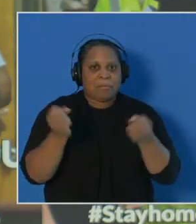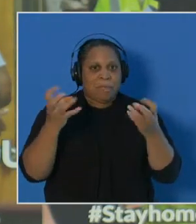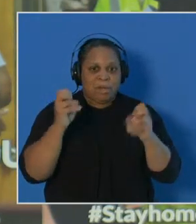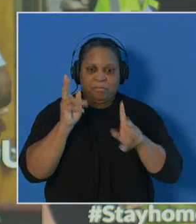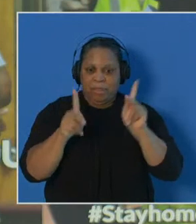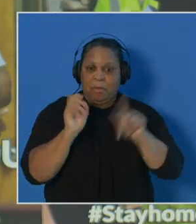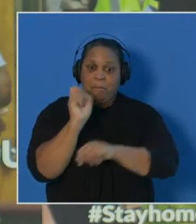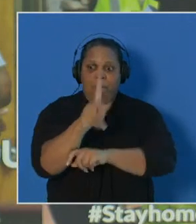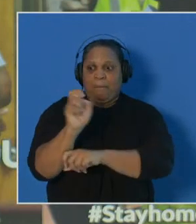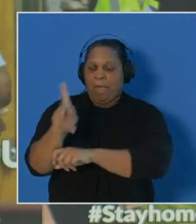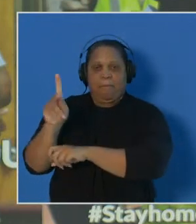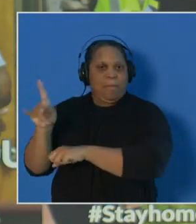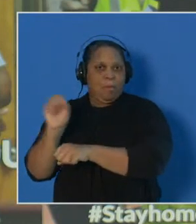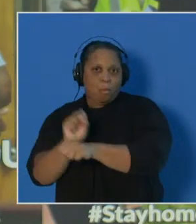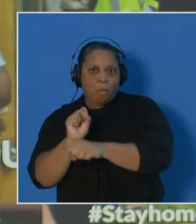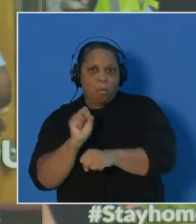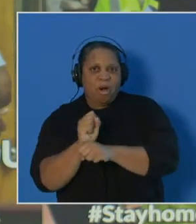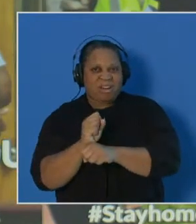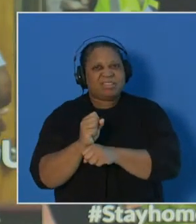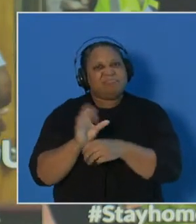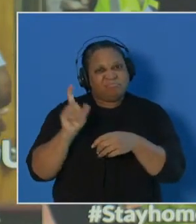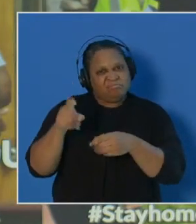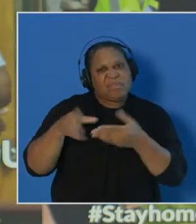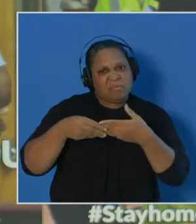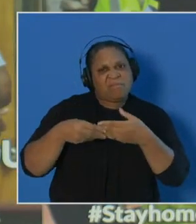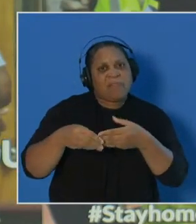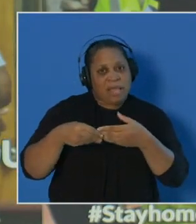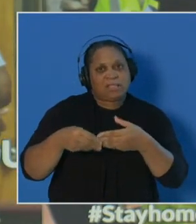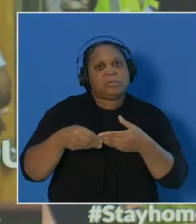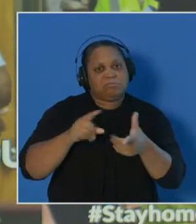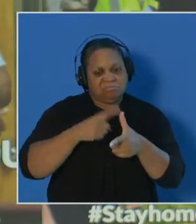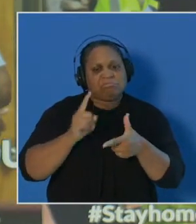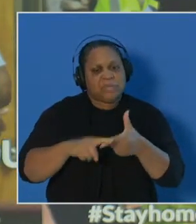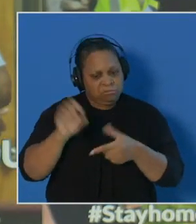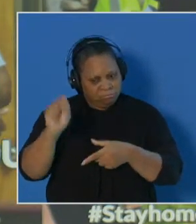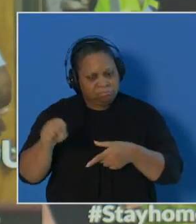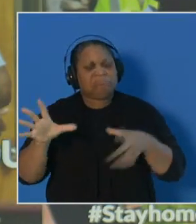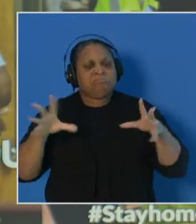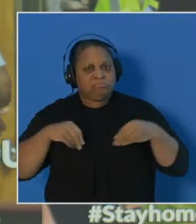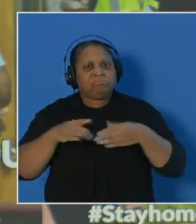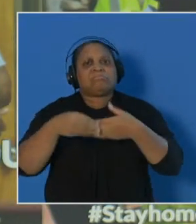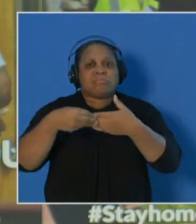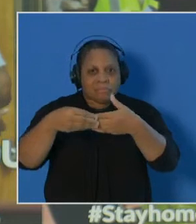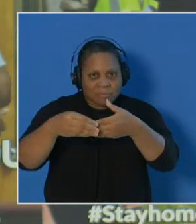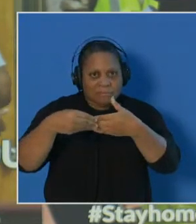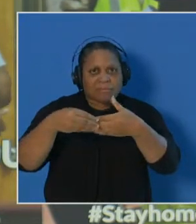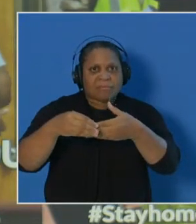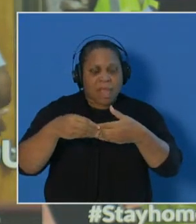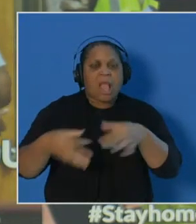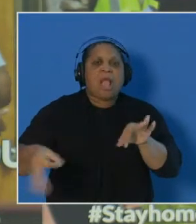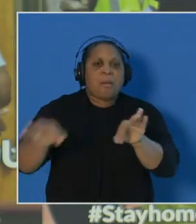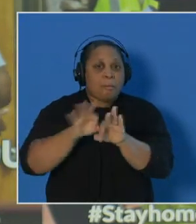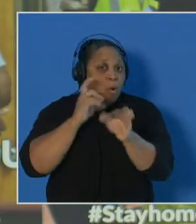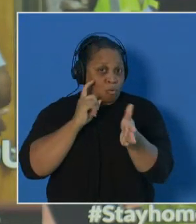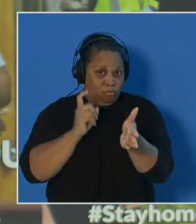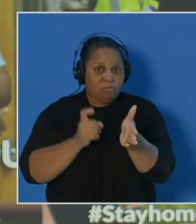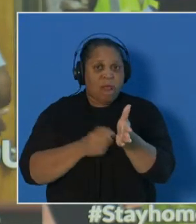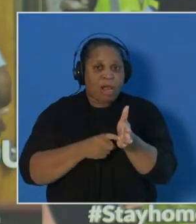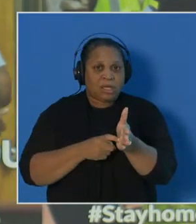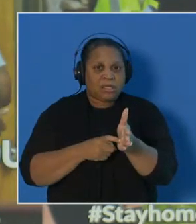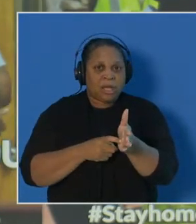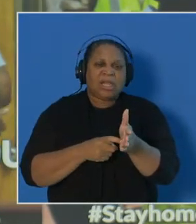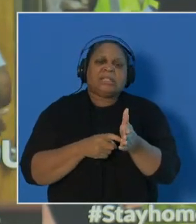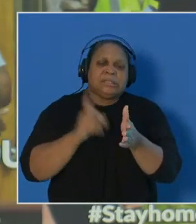return back to work. And if that means being flexible, then we are going to be as flexible as possible. It is important to recognize that we have been